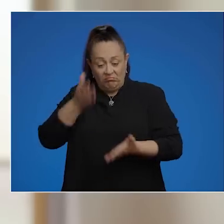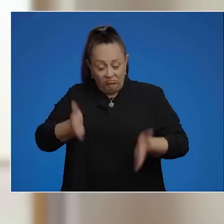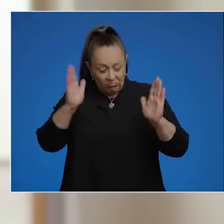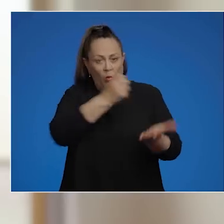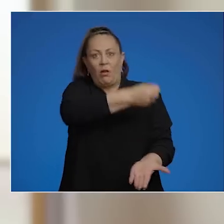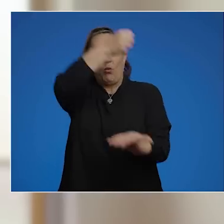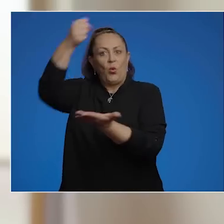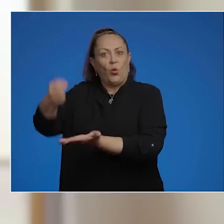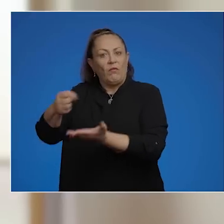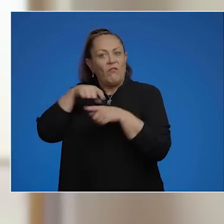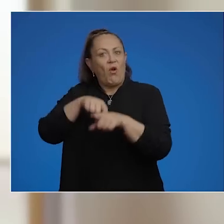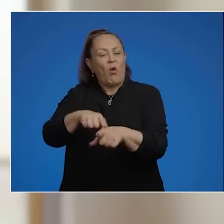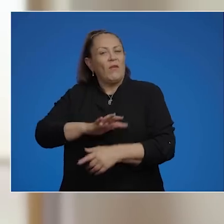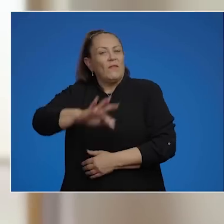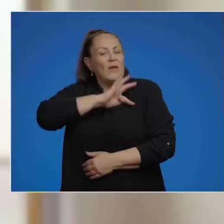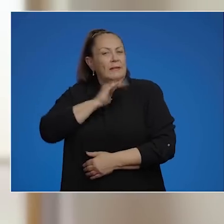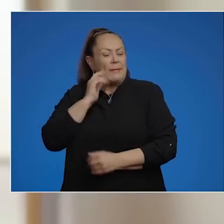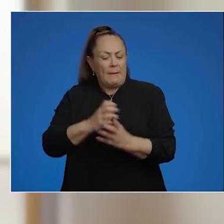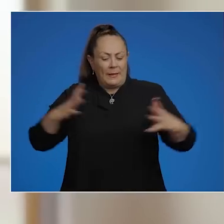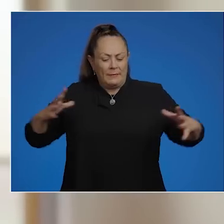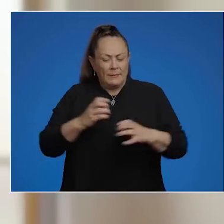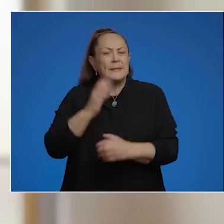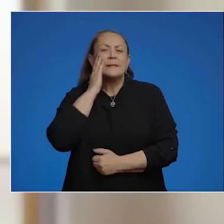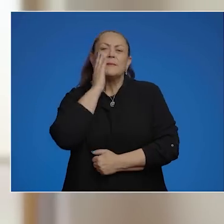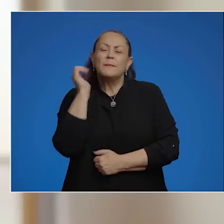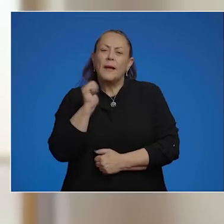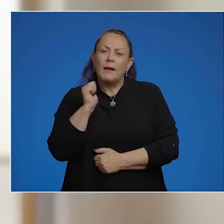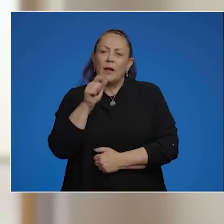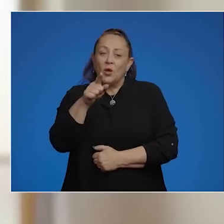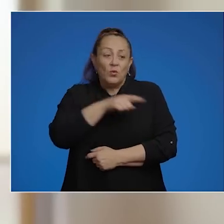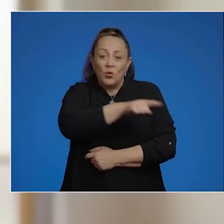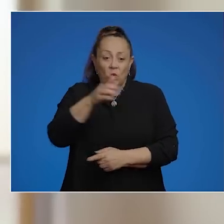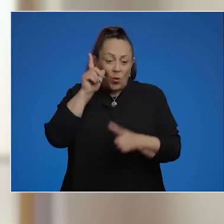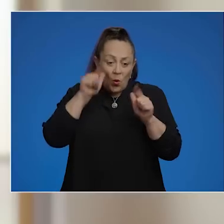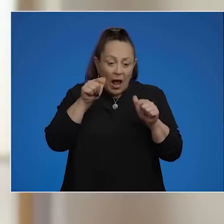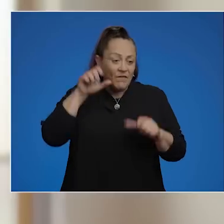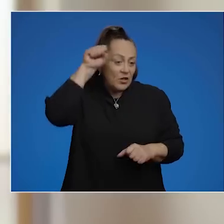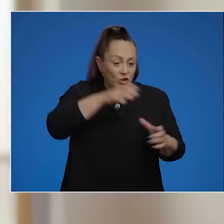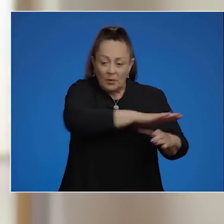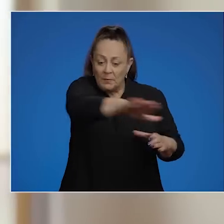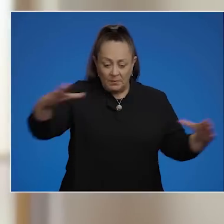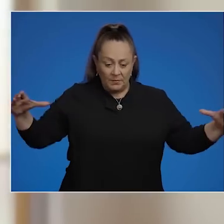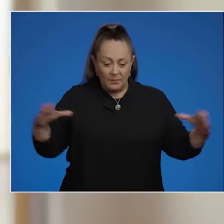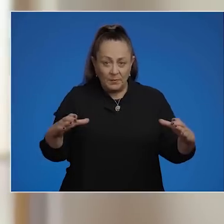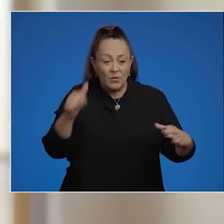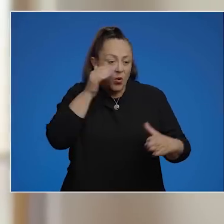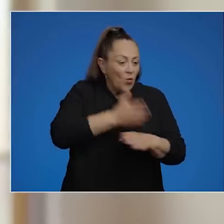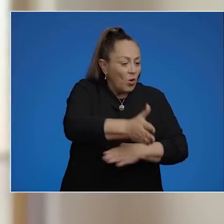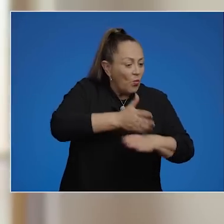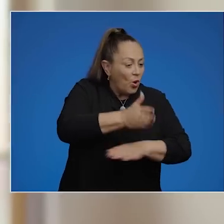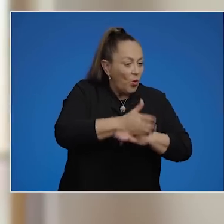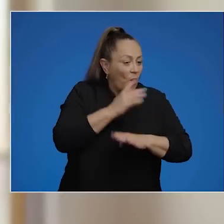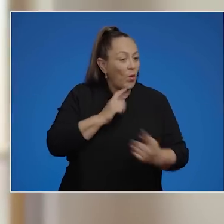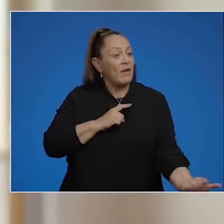would obey you. Which of you, with a servant ploughing or minding sheep, would say to him when he returned from the